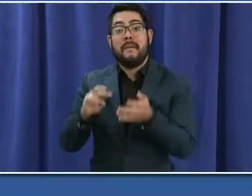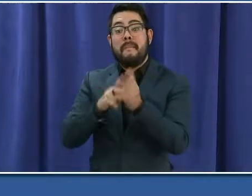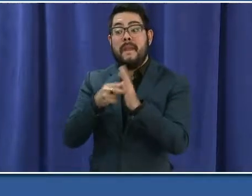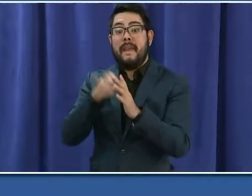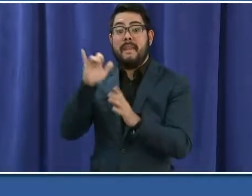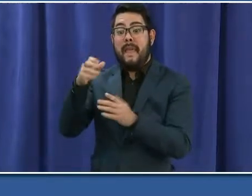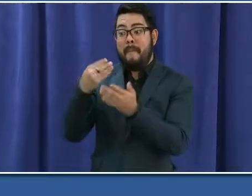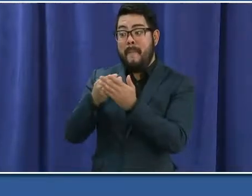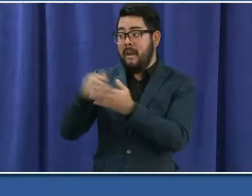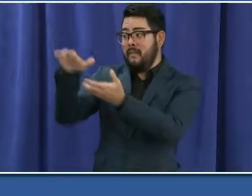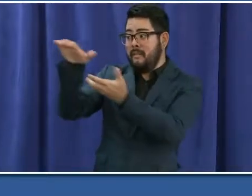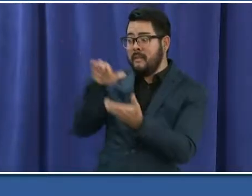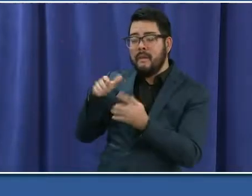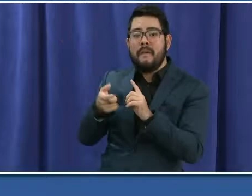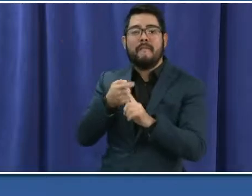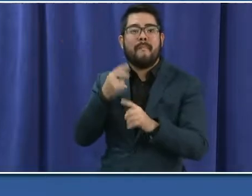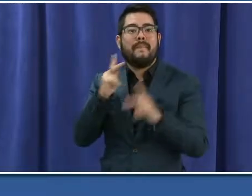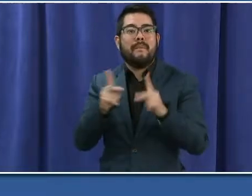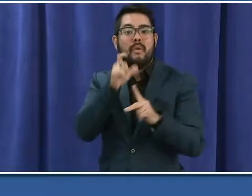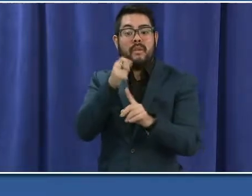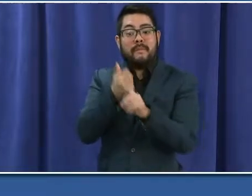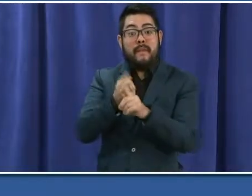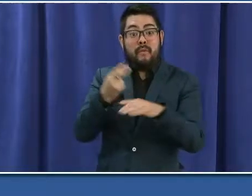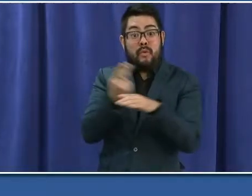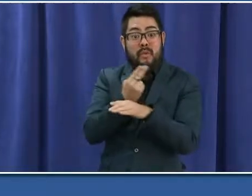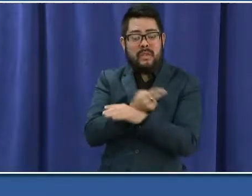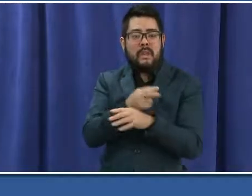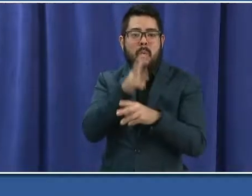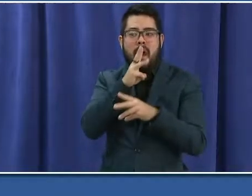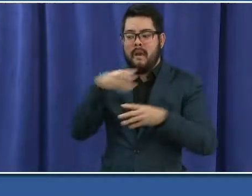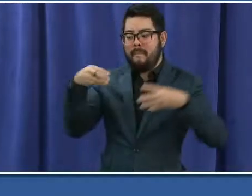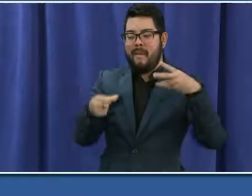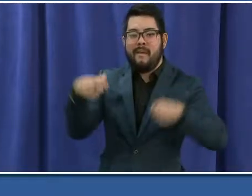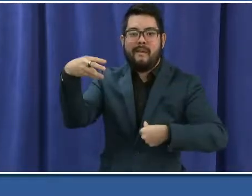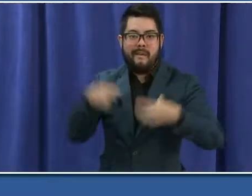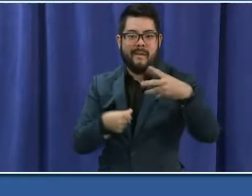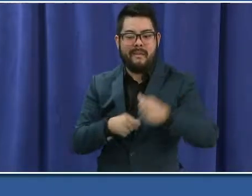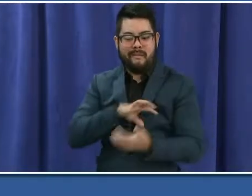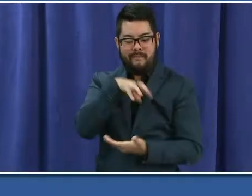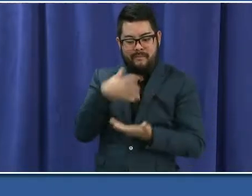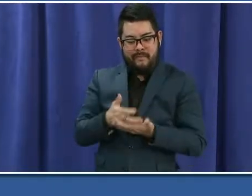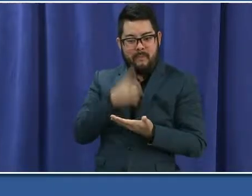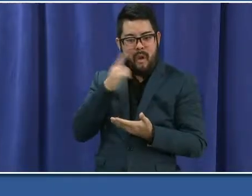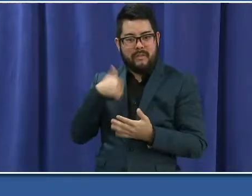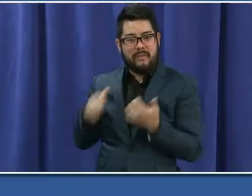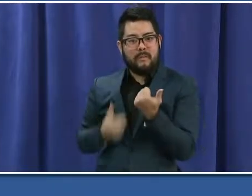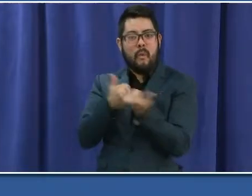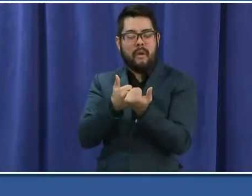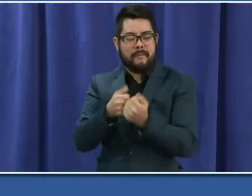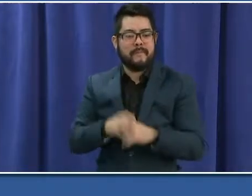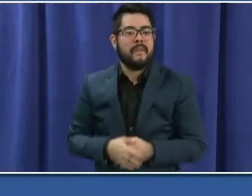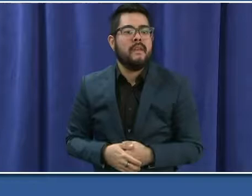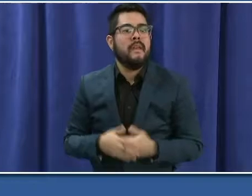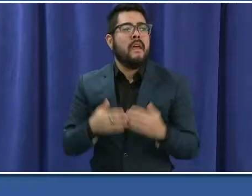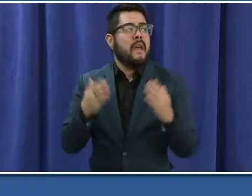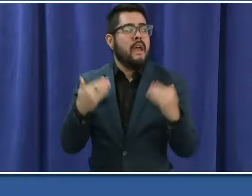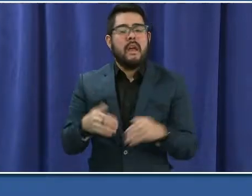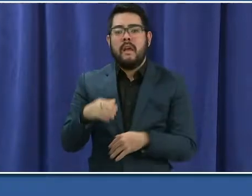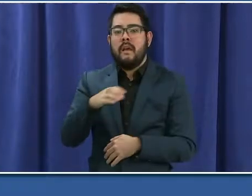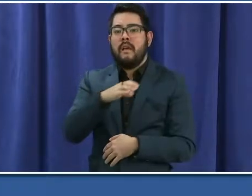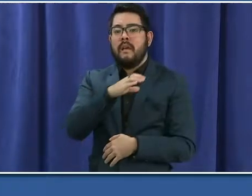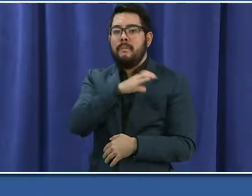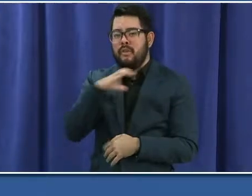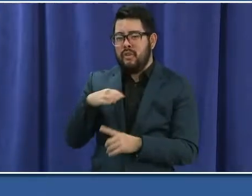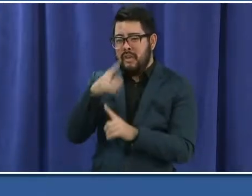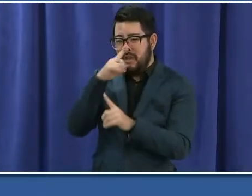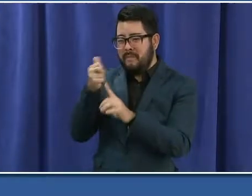user fees by people using our system. Commissioner Connor, can you tell us more about the services provided by water management? Sure, absolutely. So